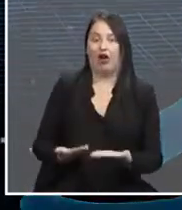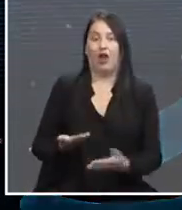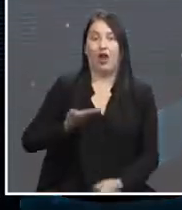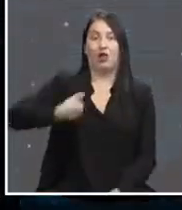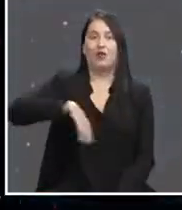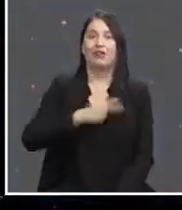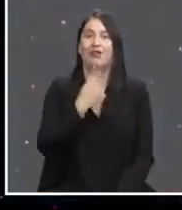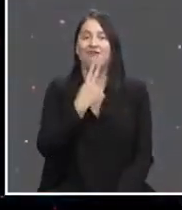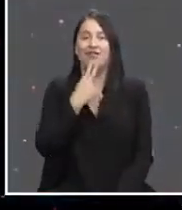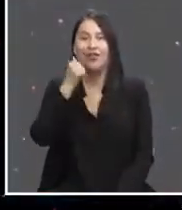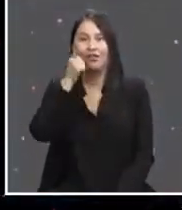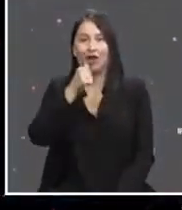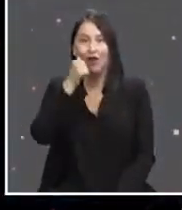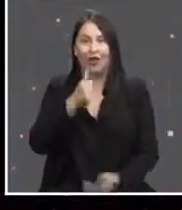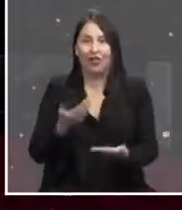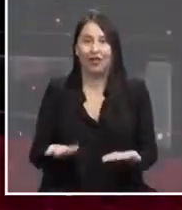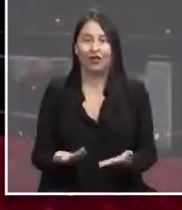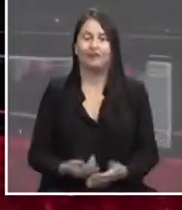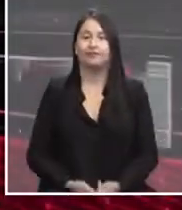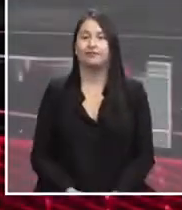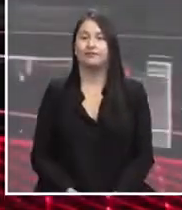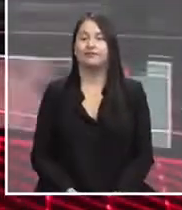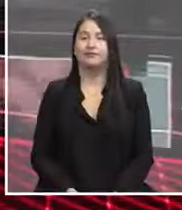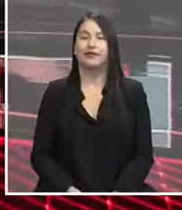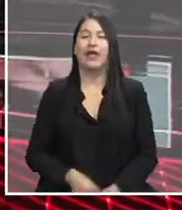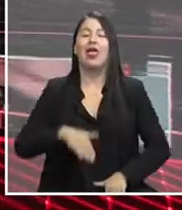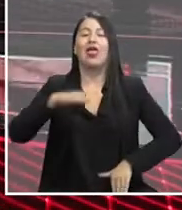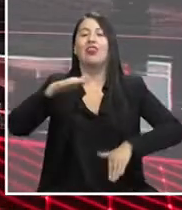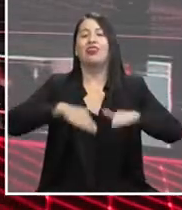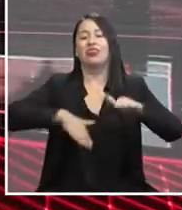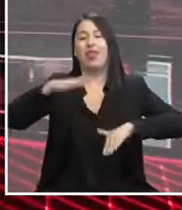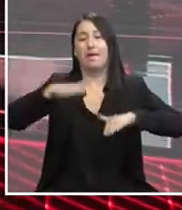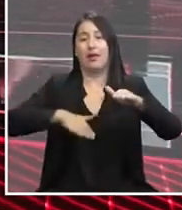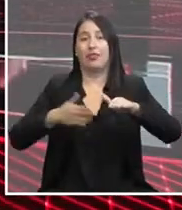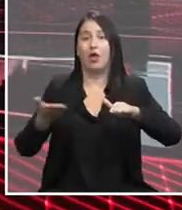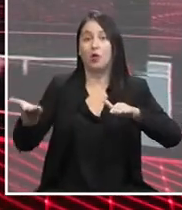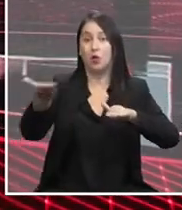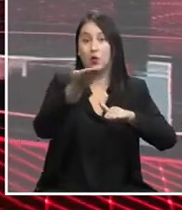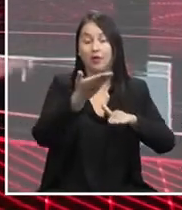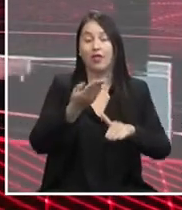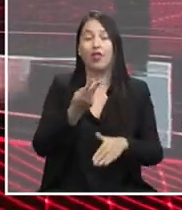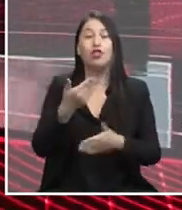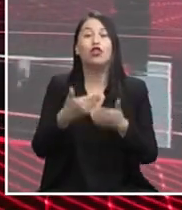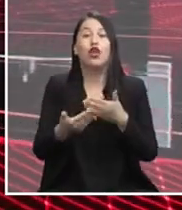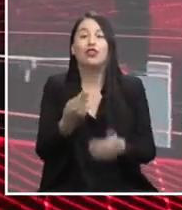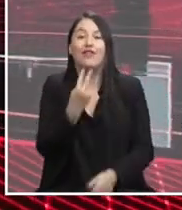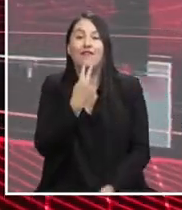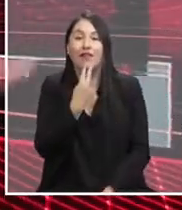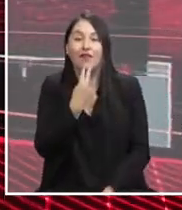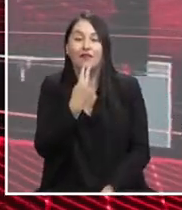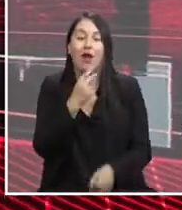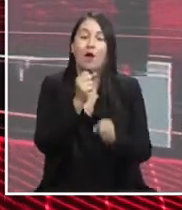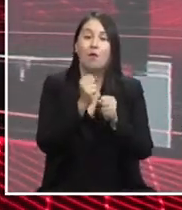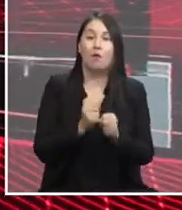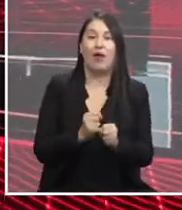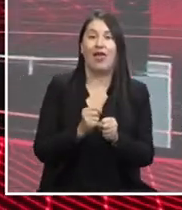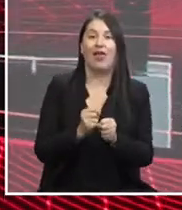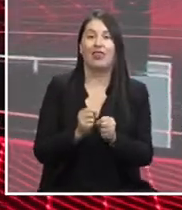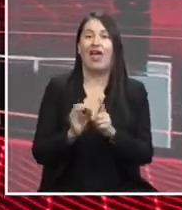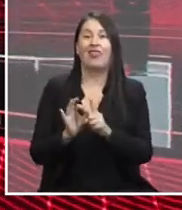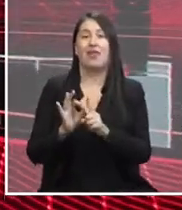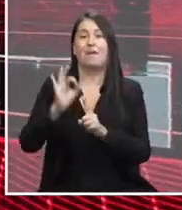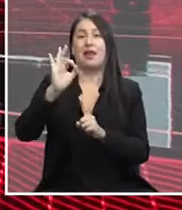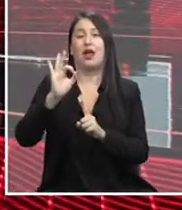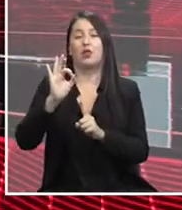Depending on where you live, you may have already experienced hotter temperatures or destructive floods or more extreme storms